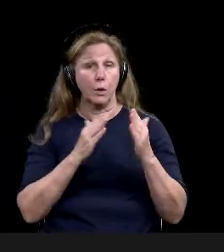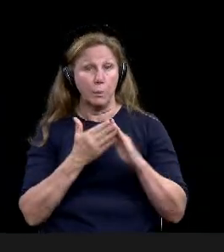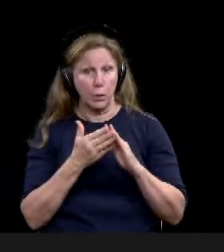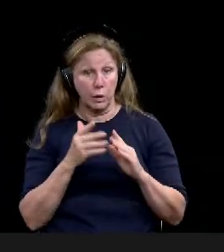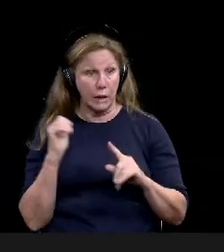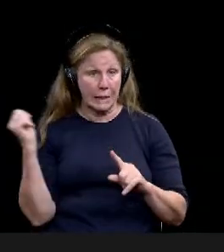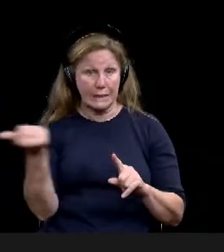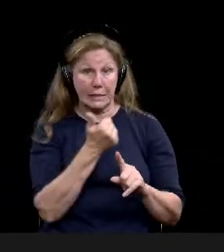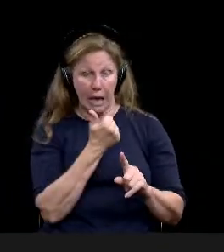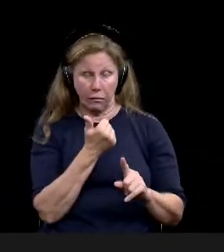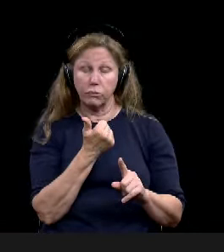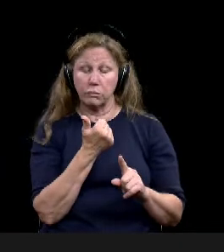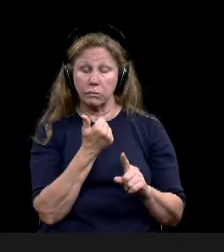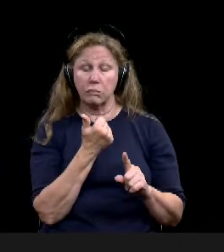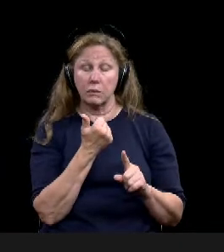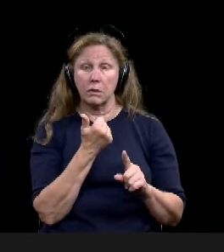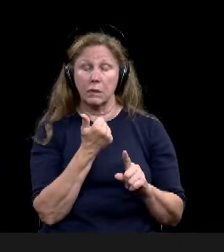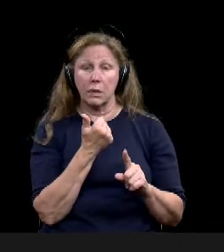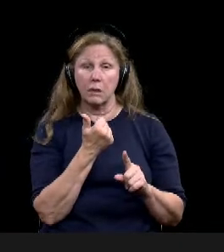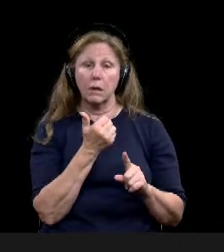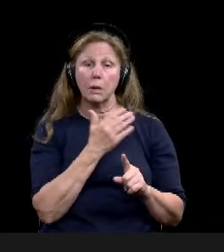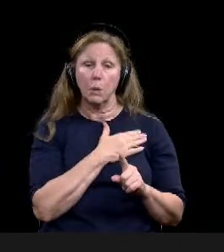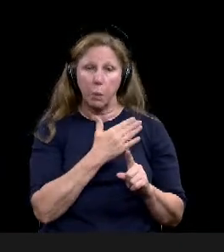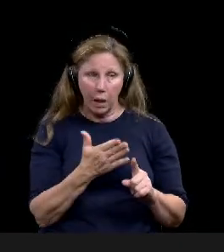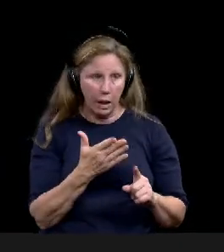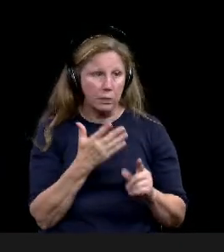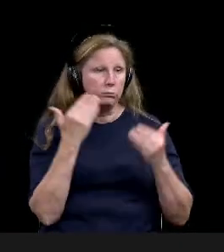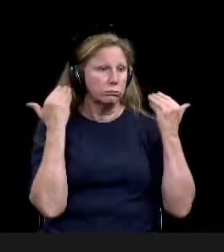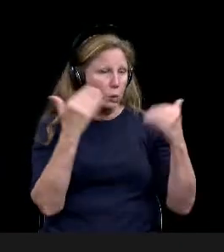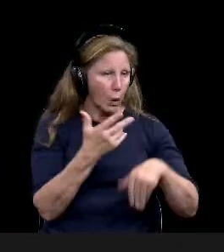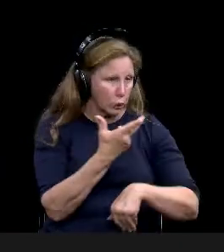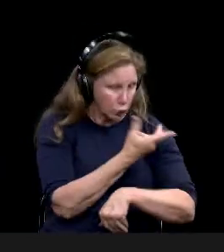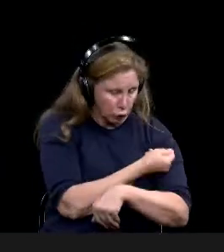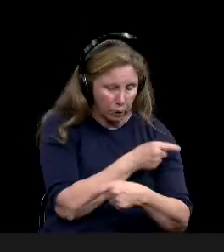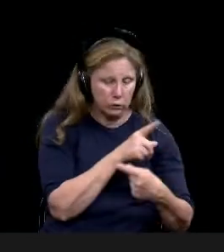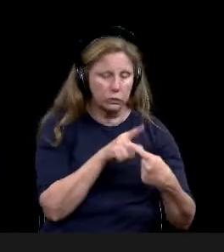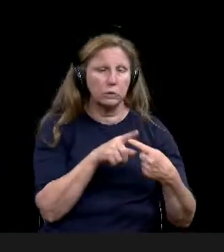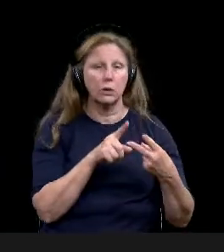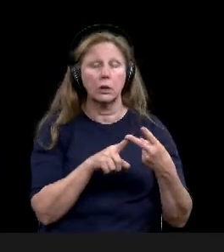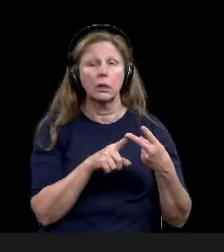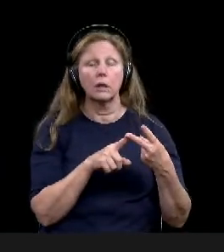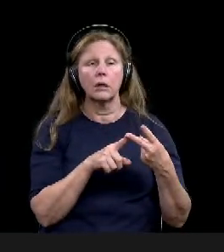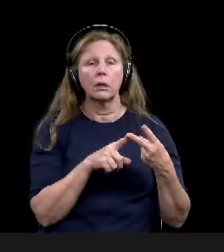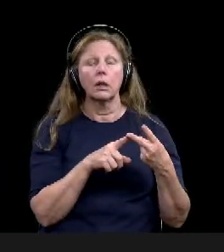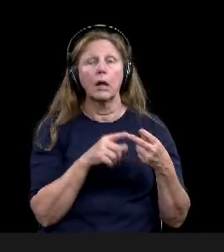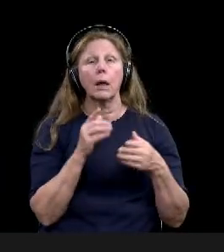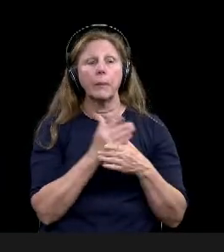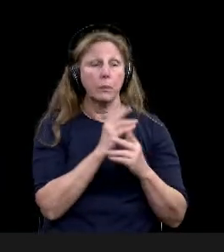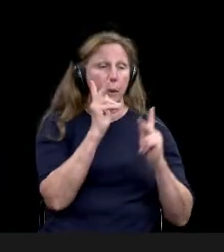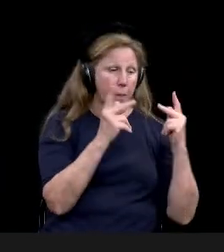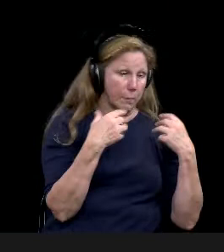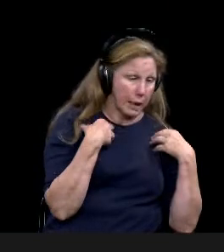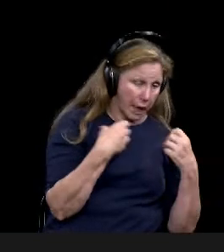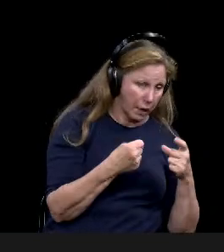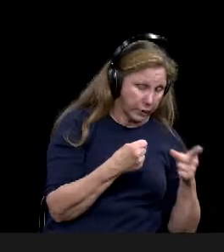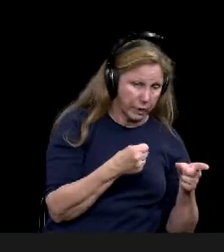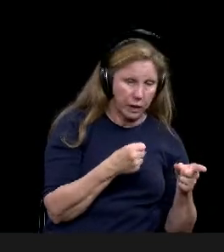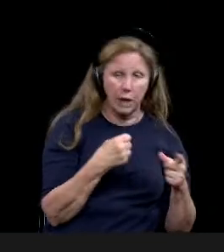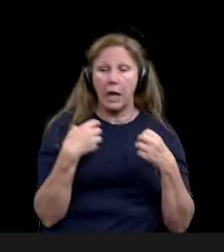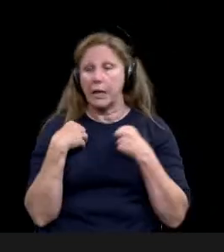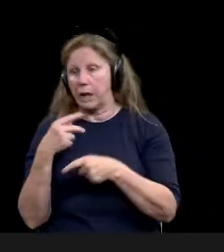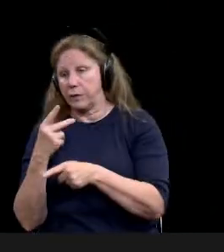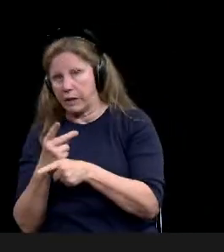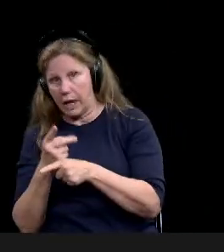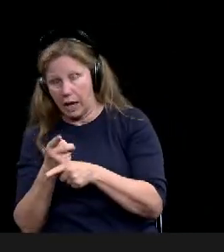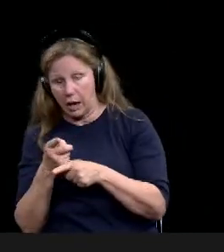public health and healthcare in our community to maximize the availability of